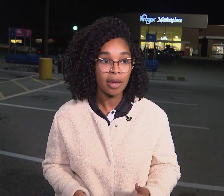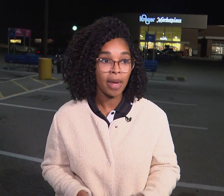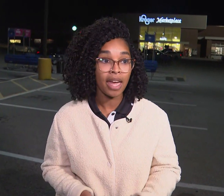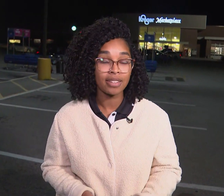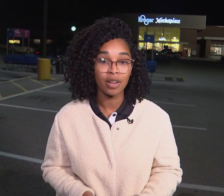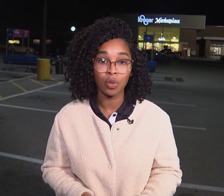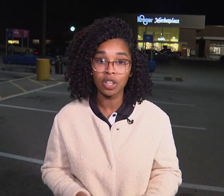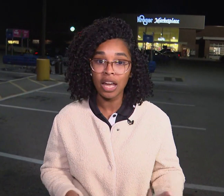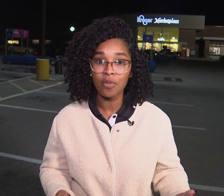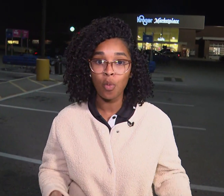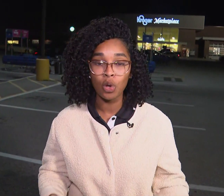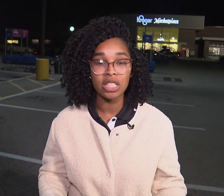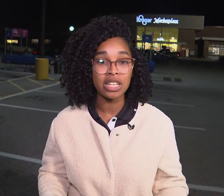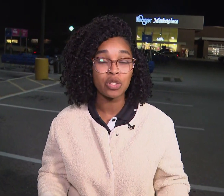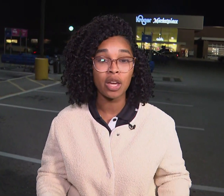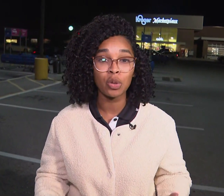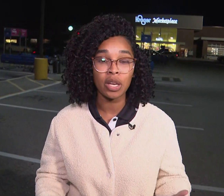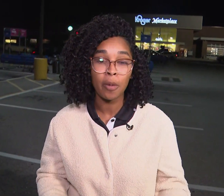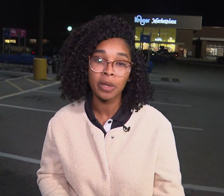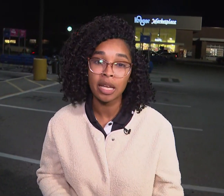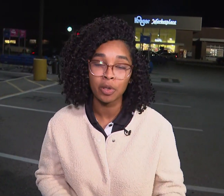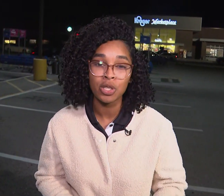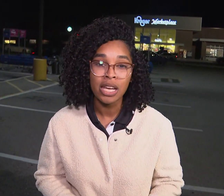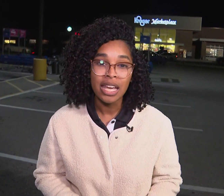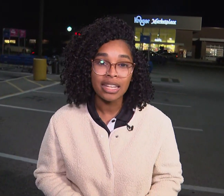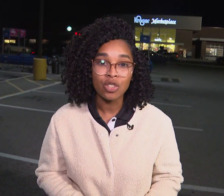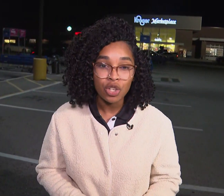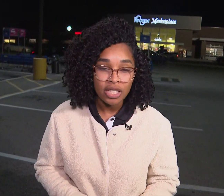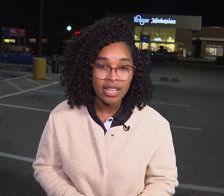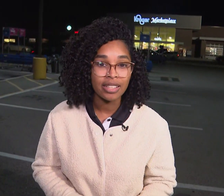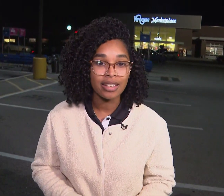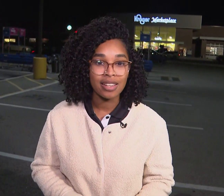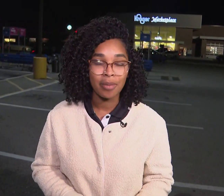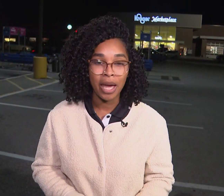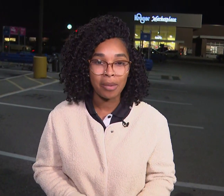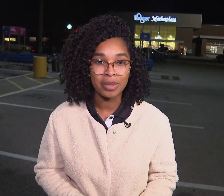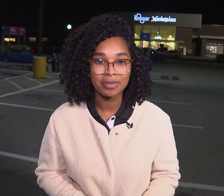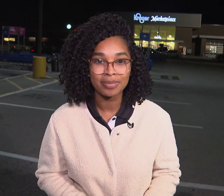p.m., and we're going to have more details on how you can help our neighbors in eastern Kentucky that's coming up.